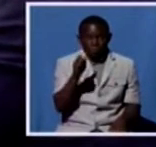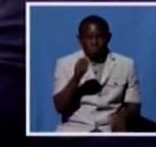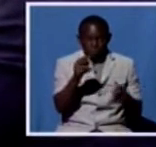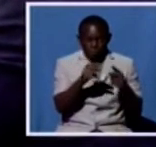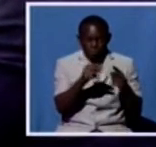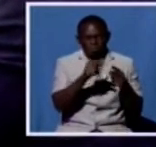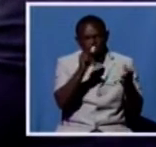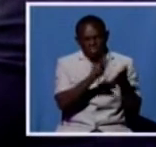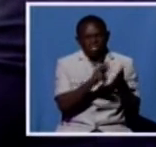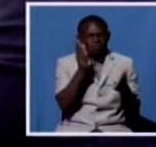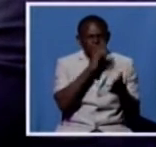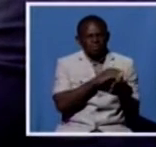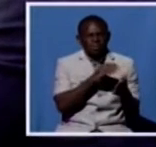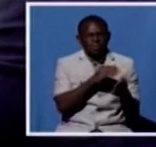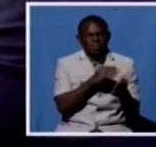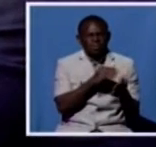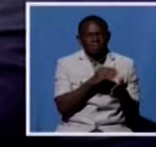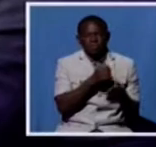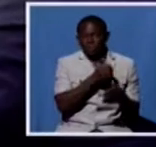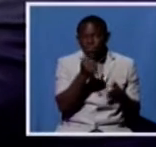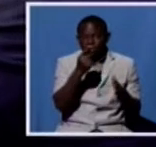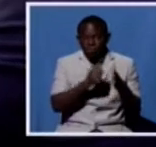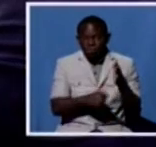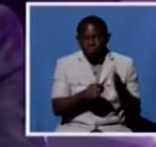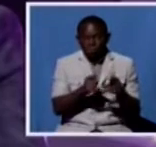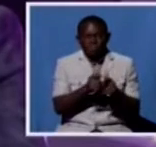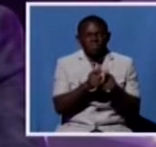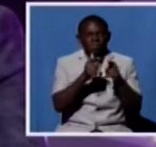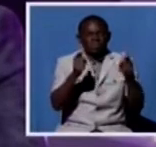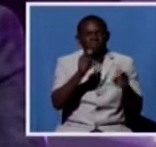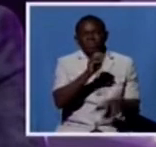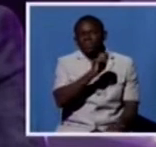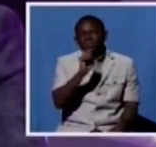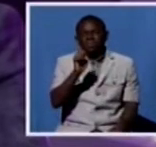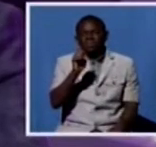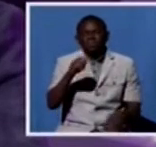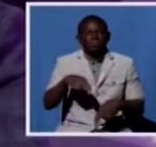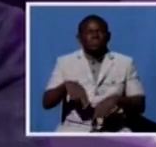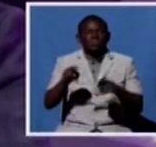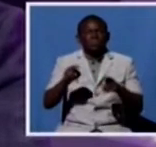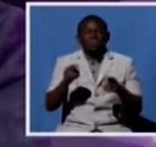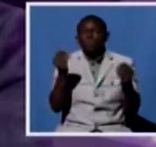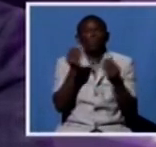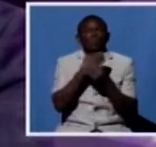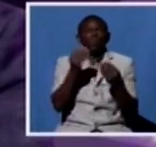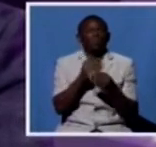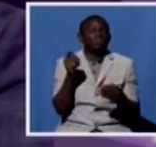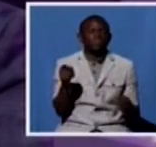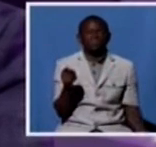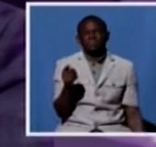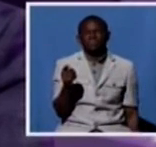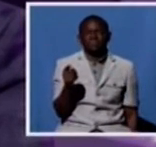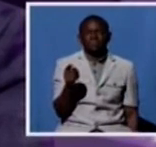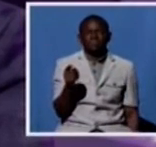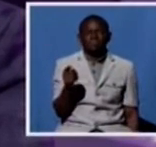Road. Great East Road is now in good condition. There are only a few sections that are being worked on. So there is movement, there is